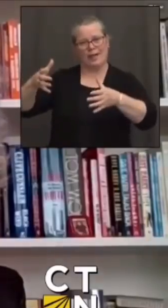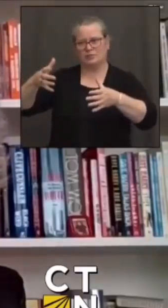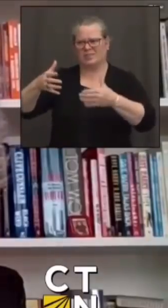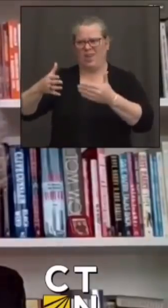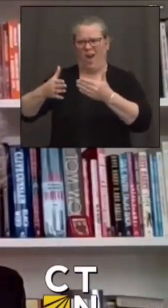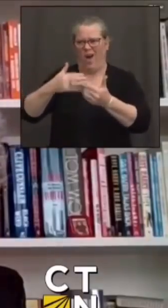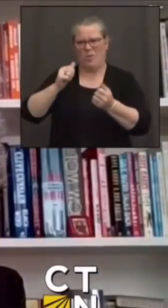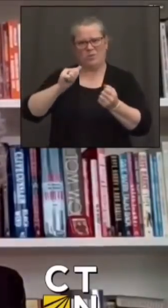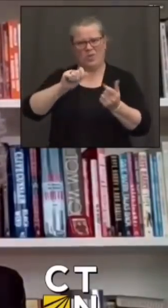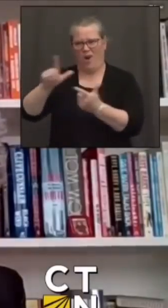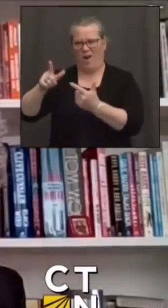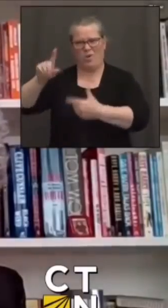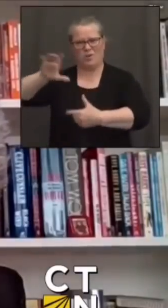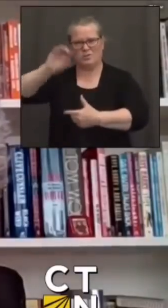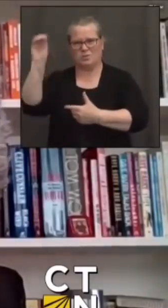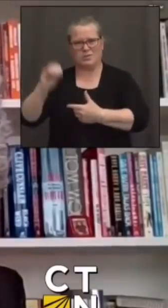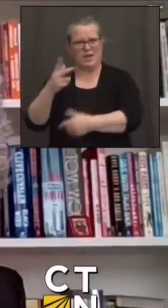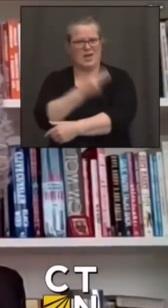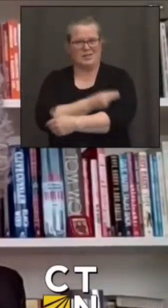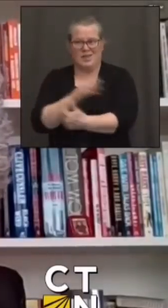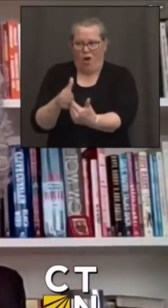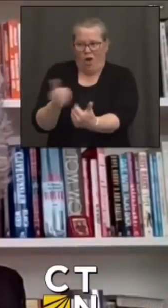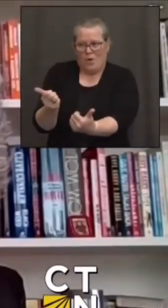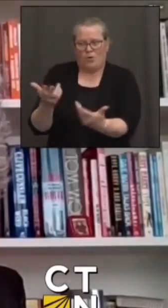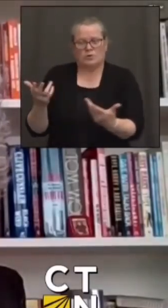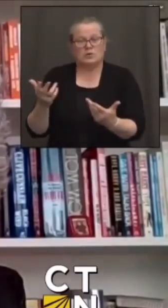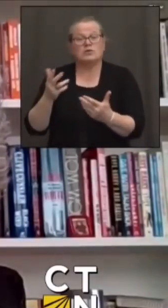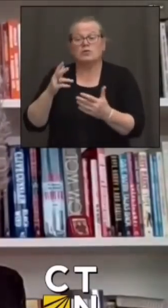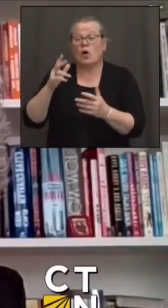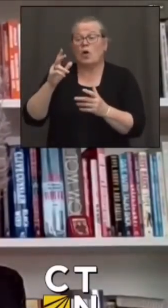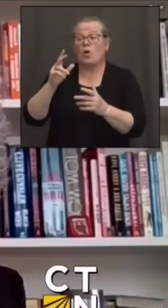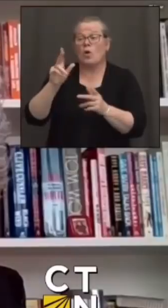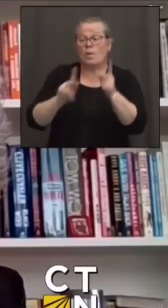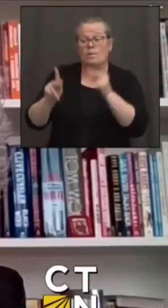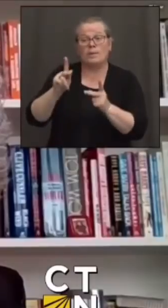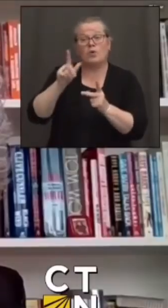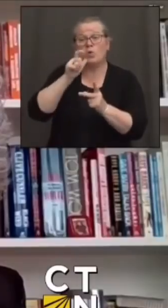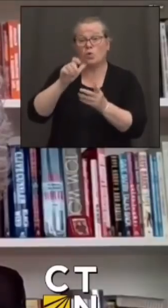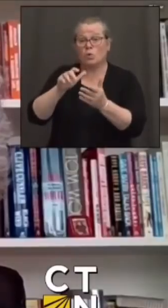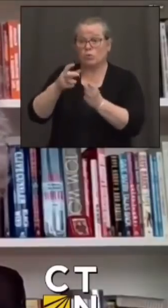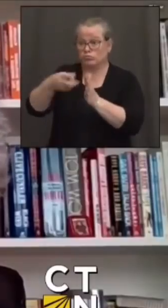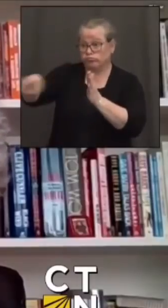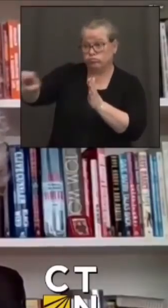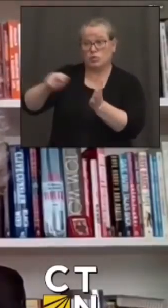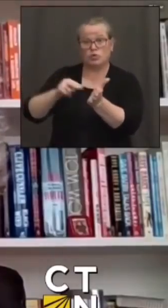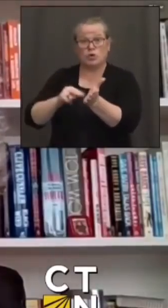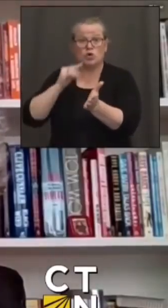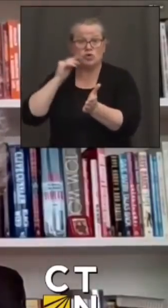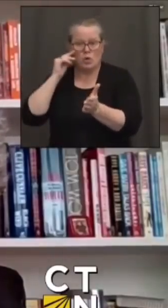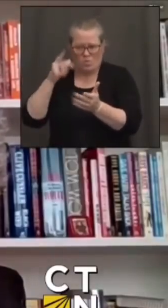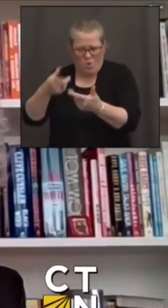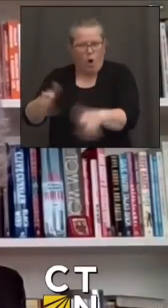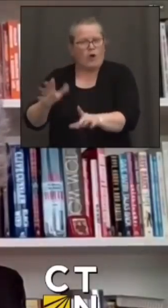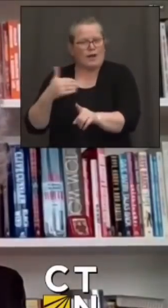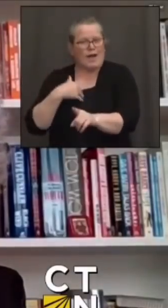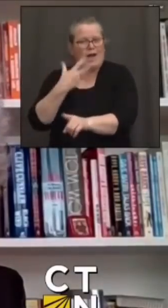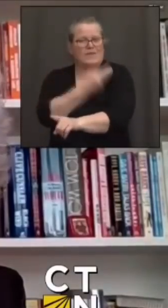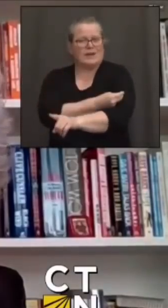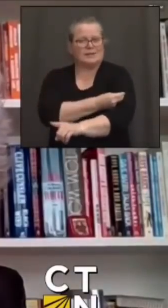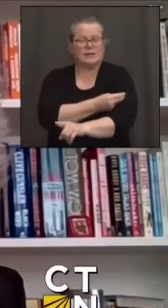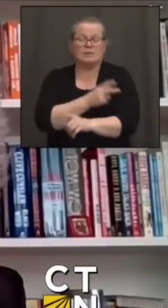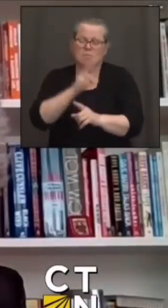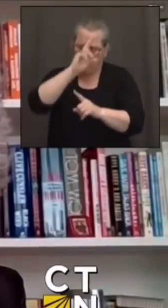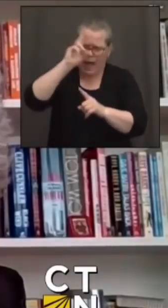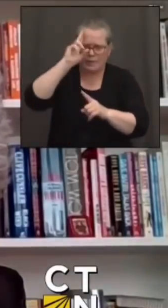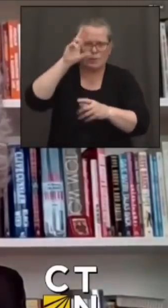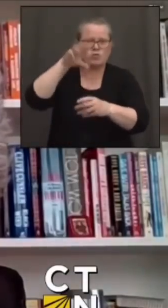candidates who need to be vaccinated when they are discharged to a skilled nursing facility. But our hospitals are one part